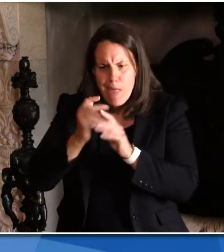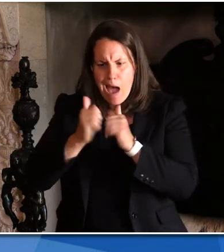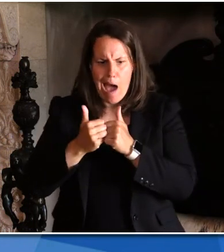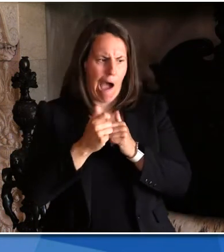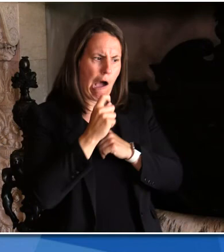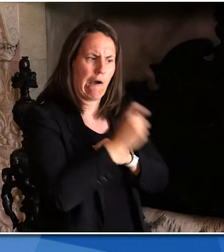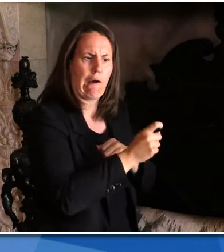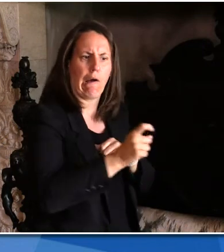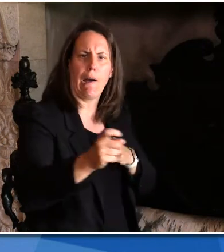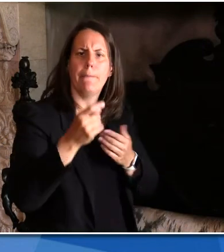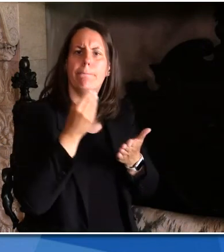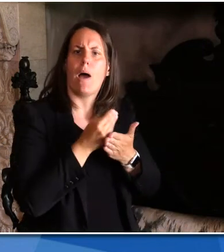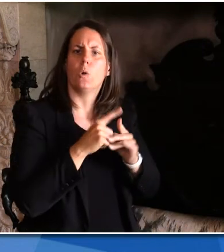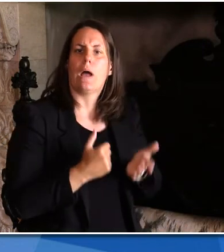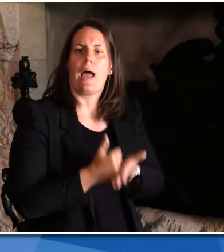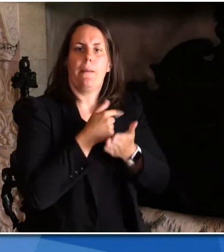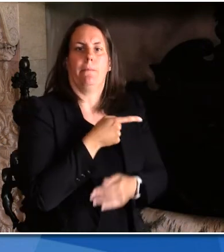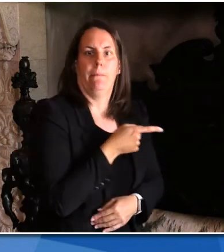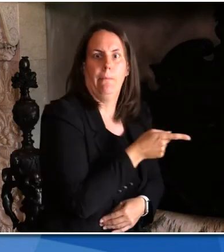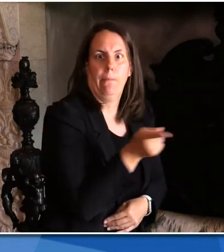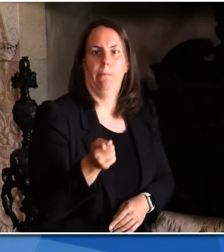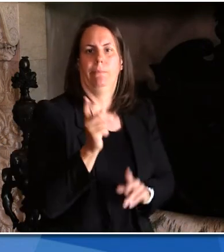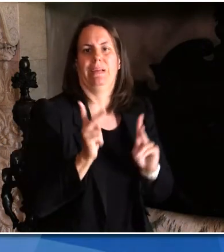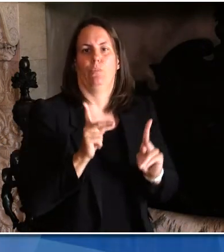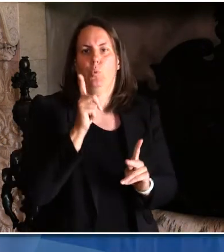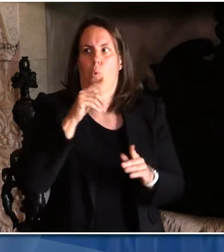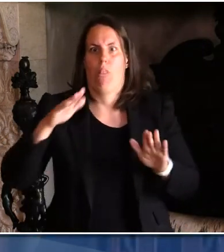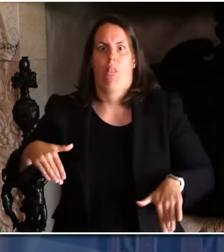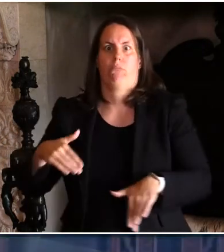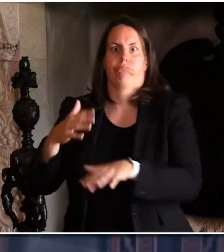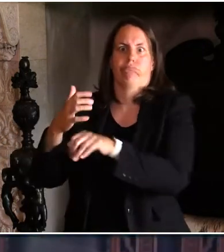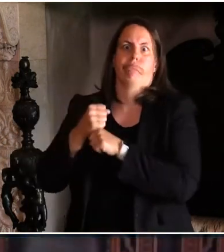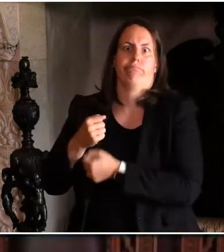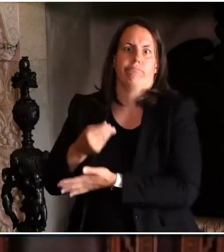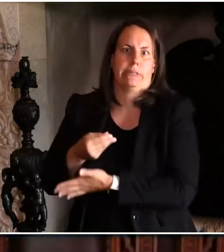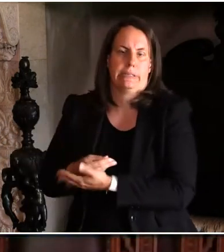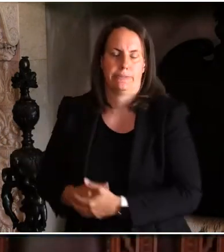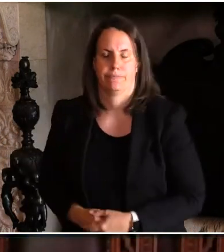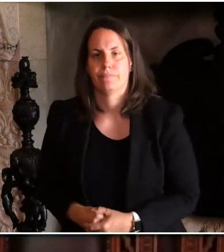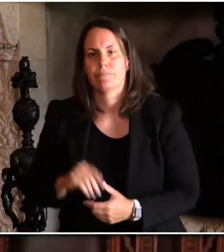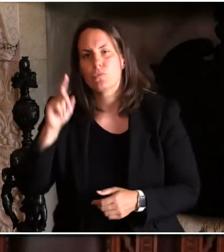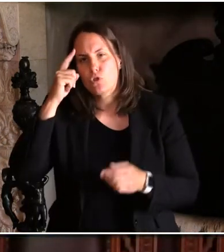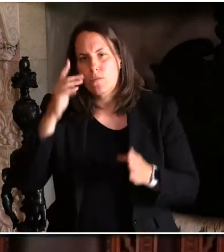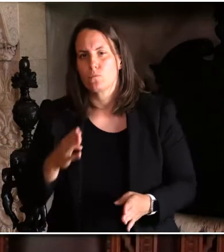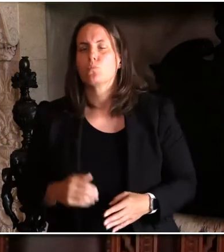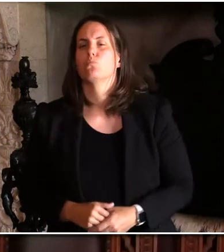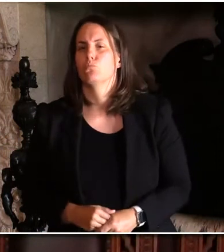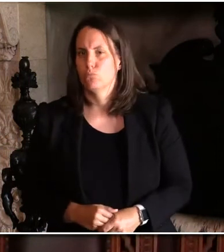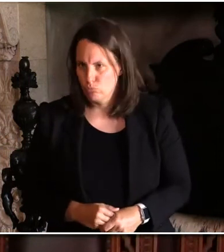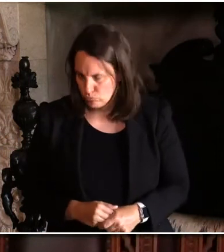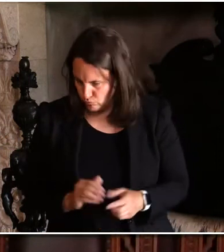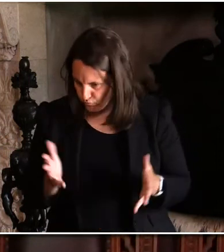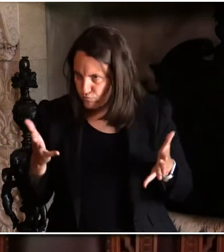those people specifically? Well, we've done several things where people have gotten